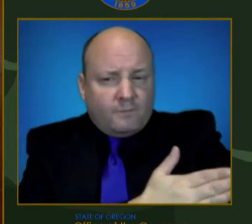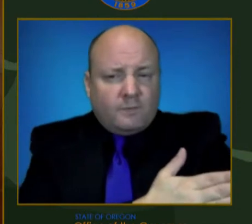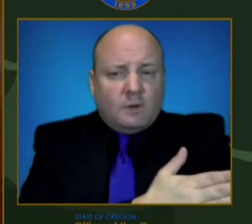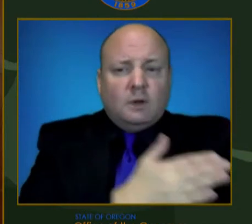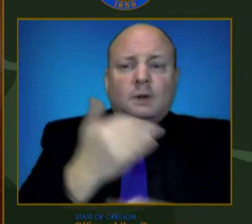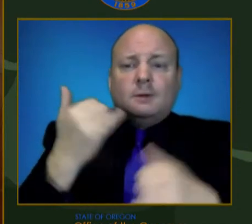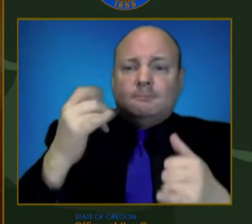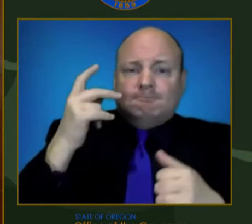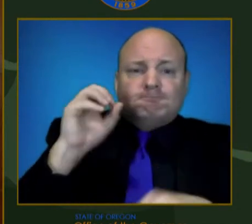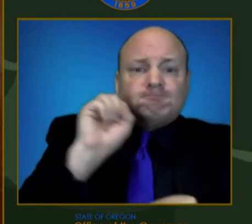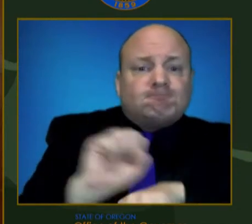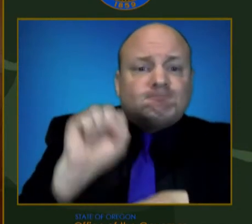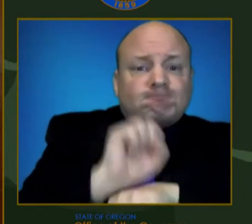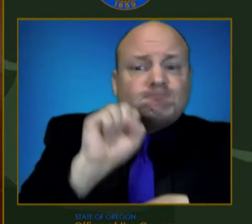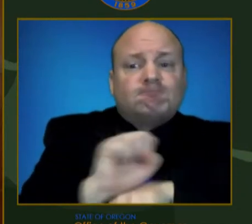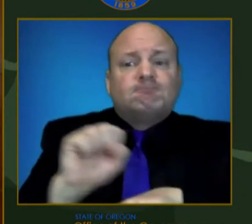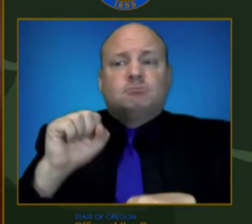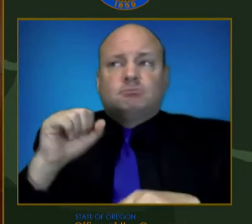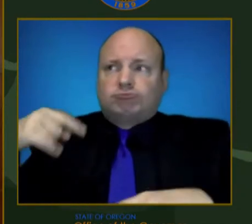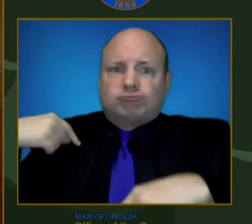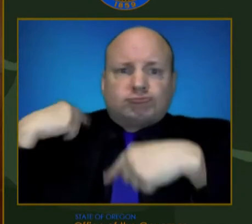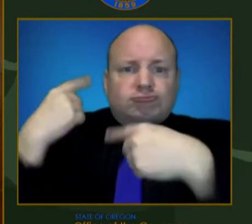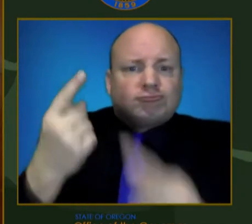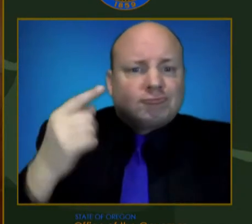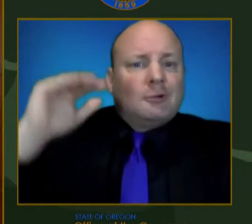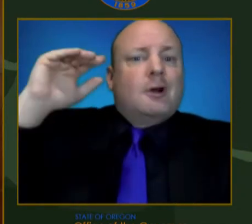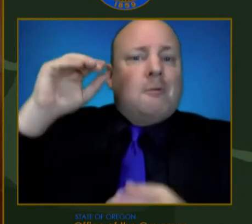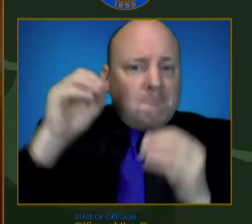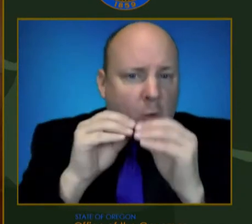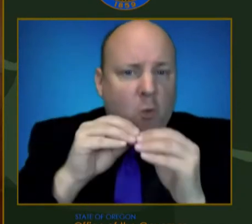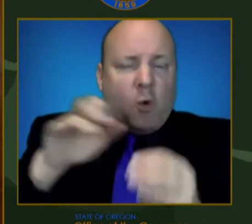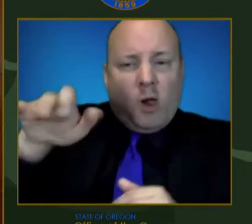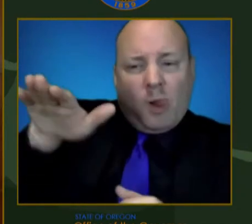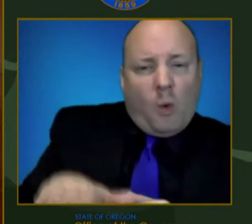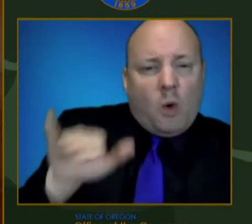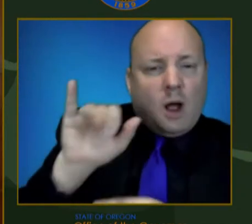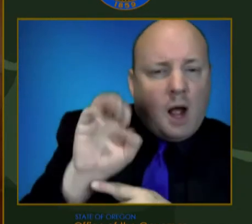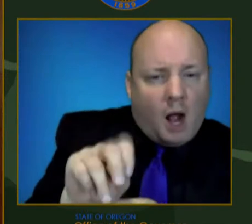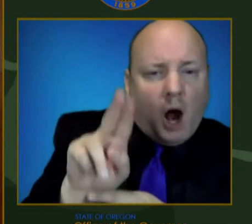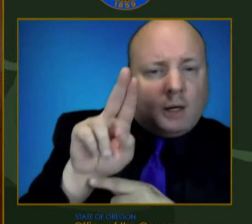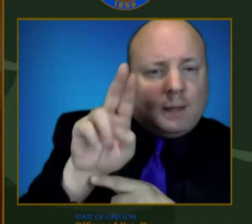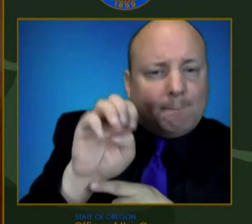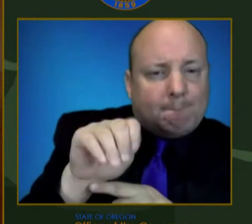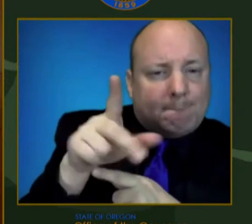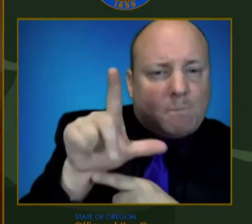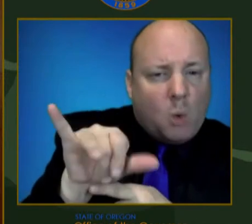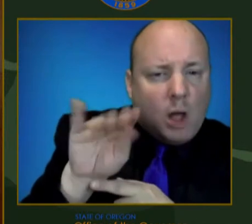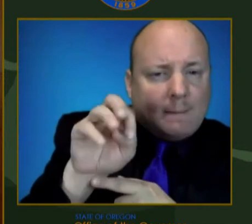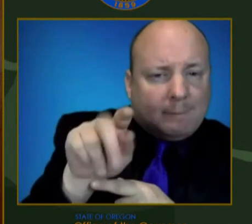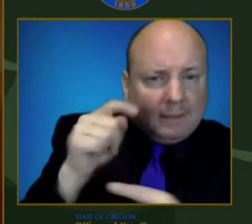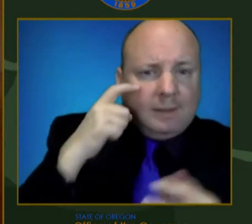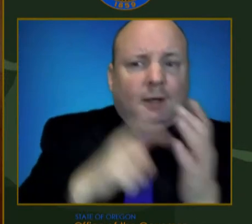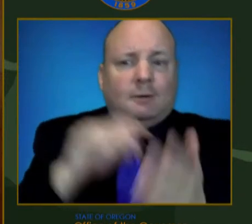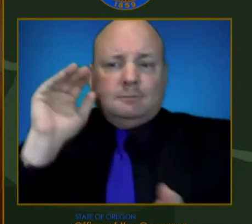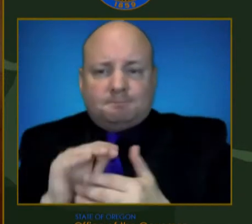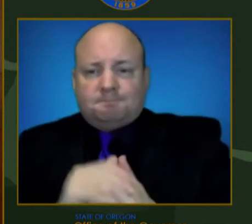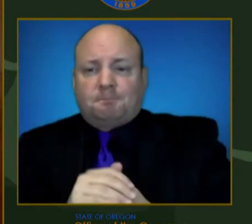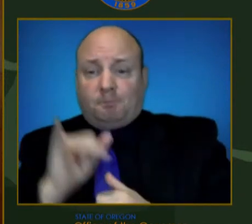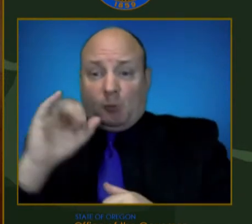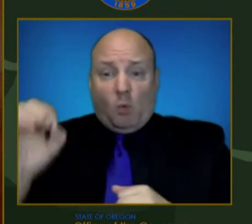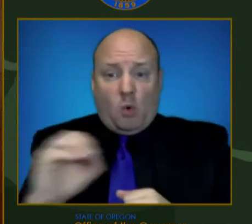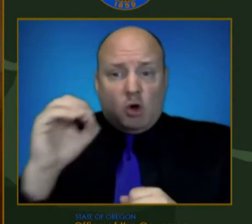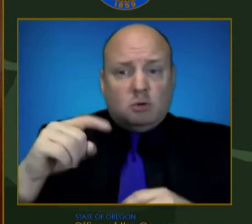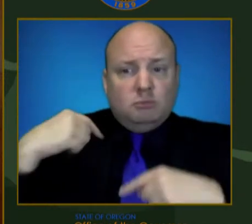over the past few years. We've shaken up the status quo. Oregonians, more than ever, have